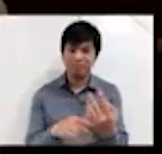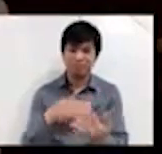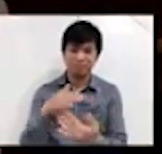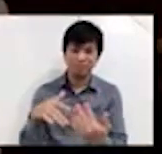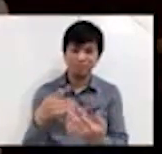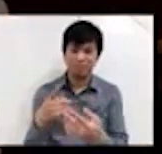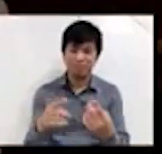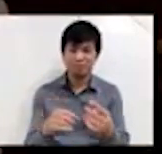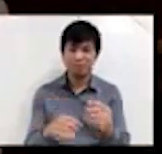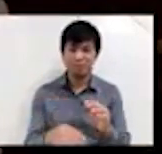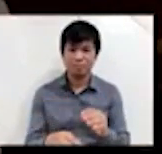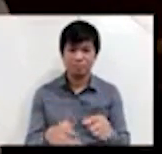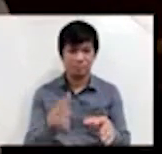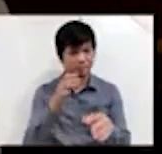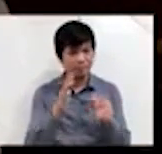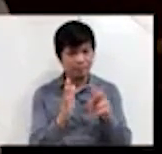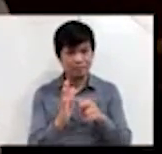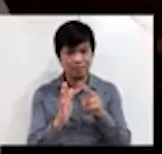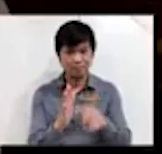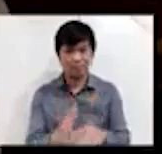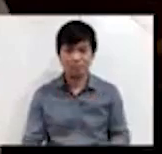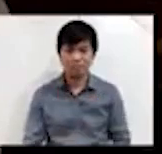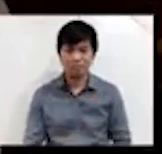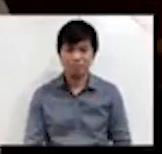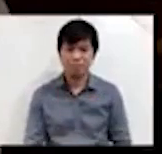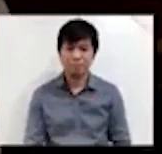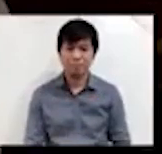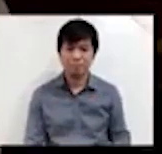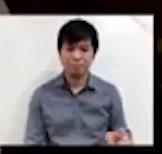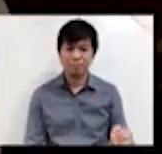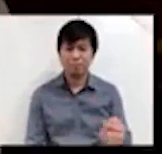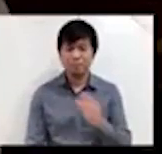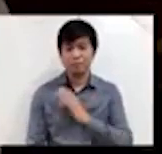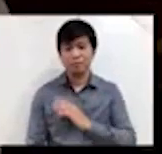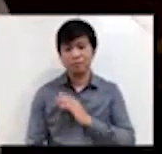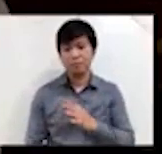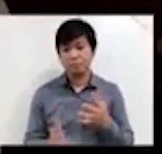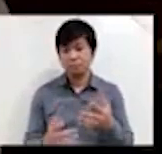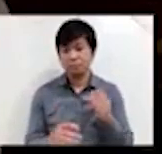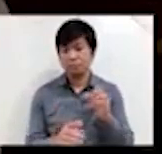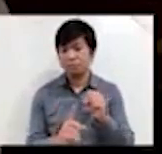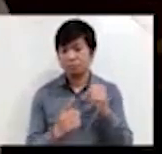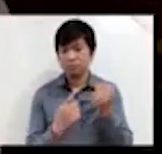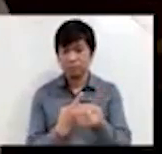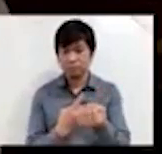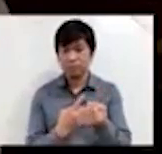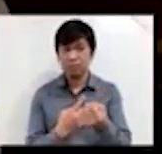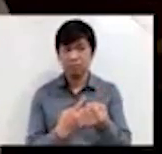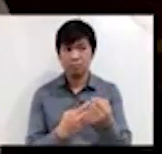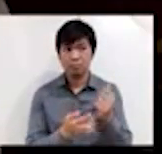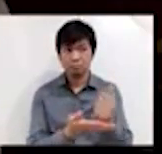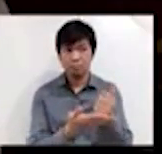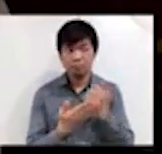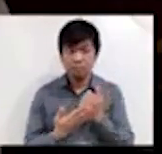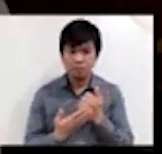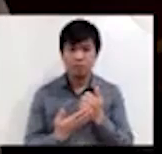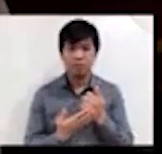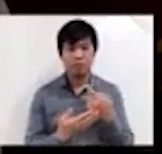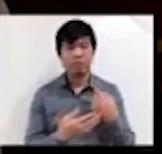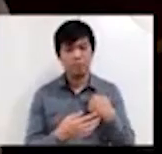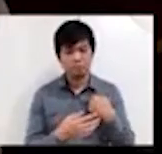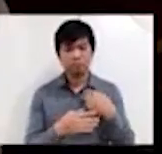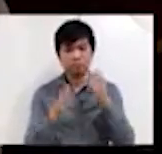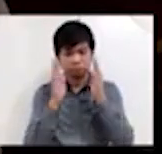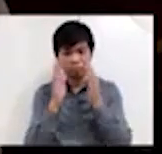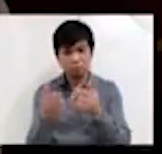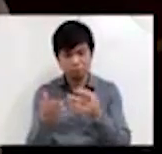He naturally gave me the strength to understand more about the character and the situation when I was on the set. He helped me a lot in staying focused. I think that's it.